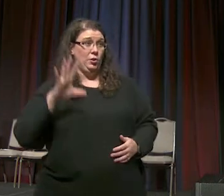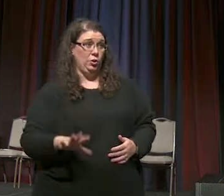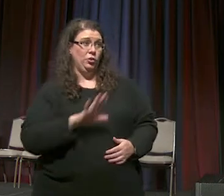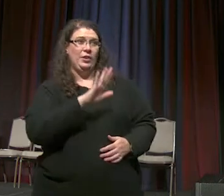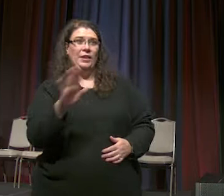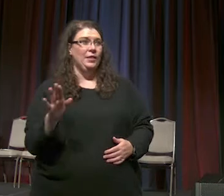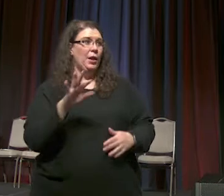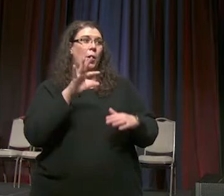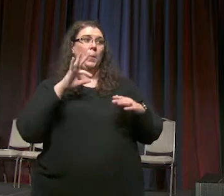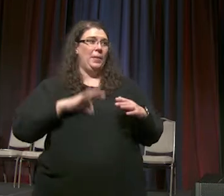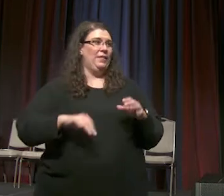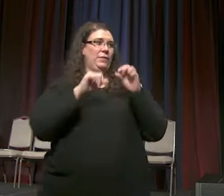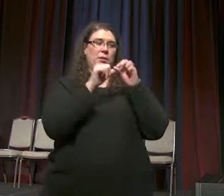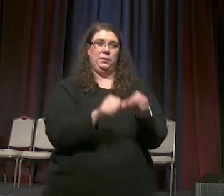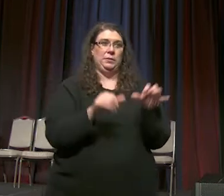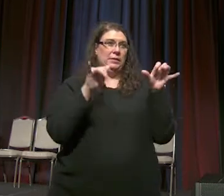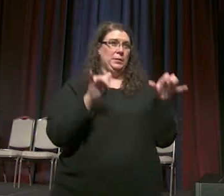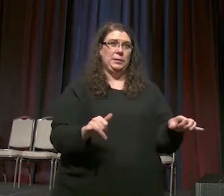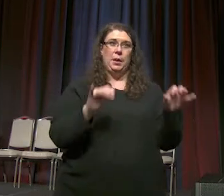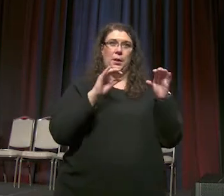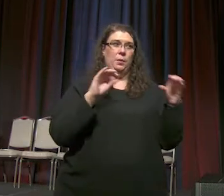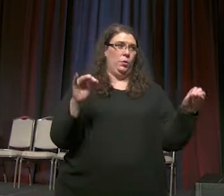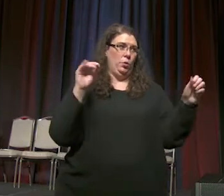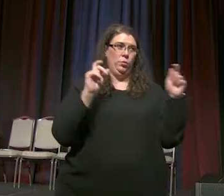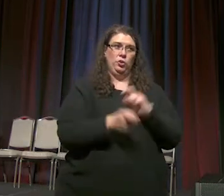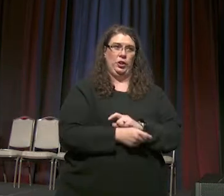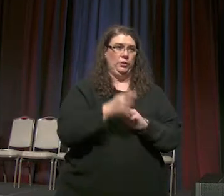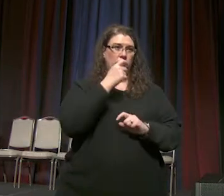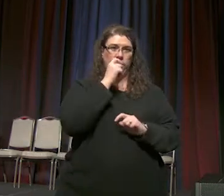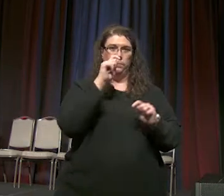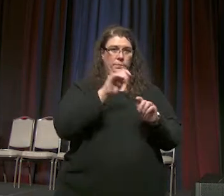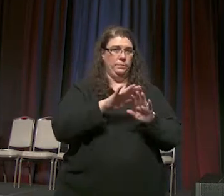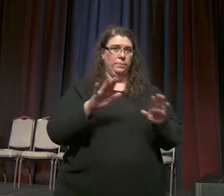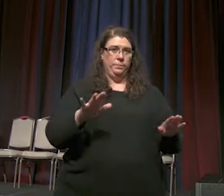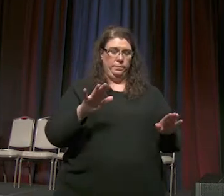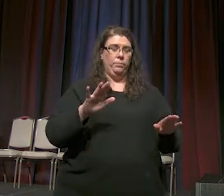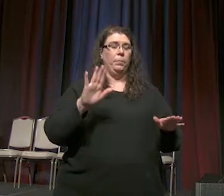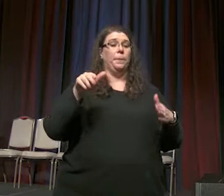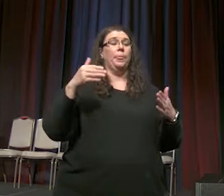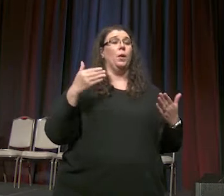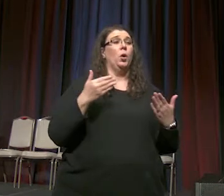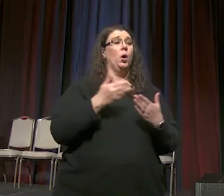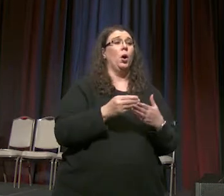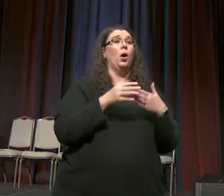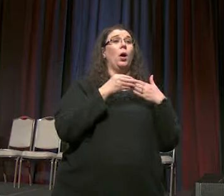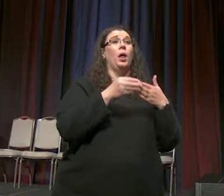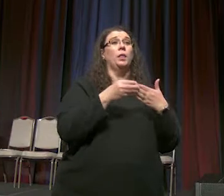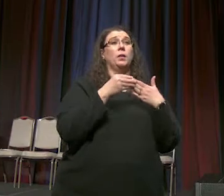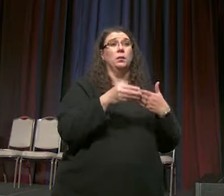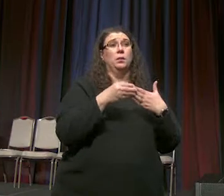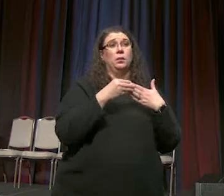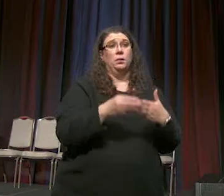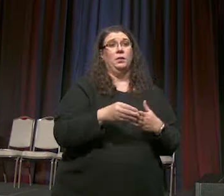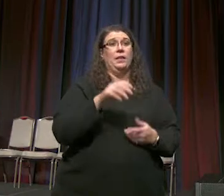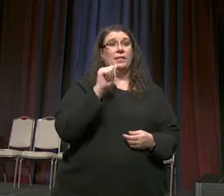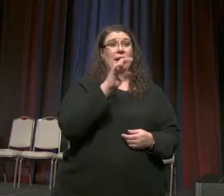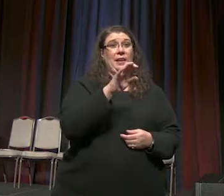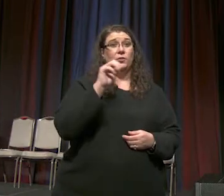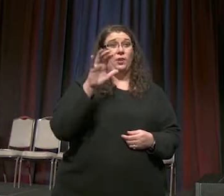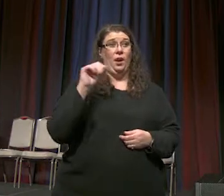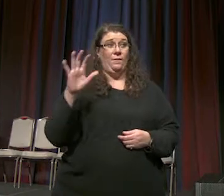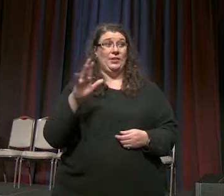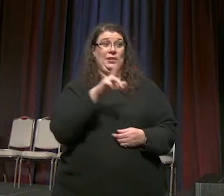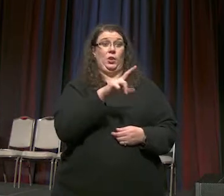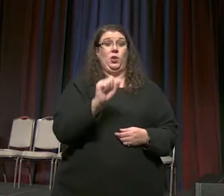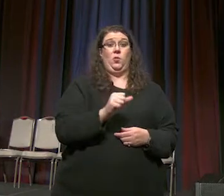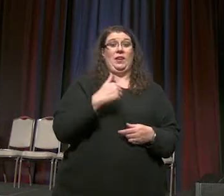are unaffected by this change. And all of the flexibility annual conferences in the United